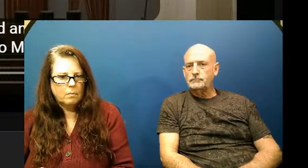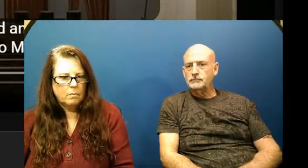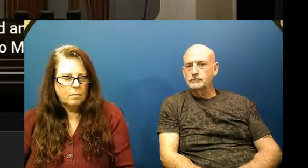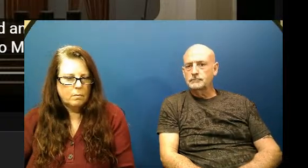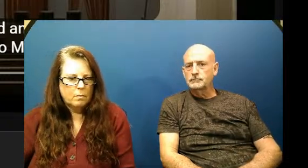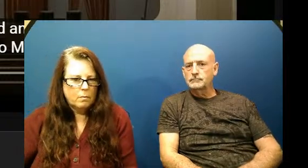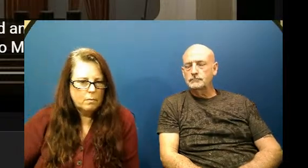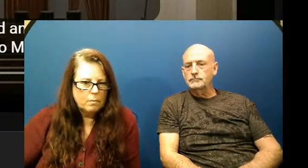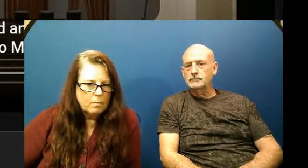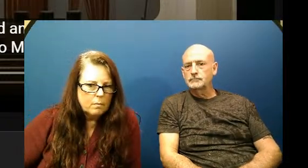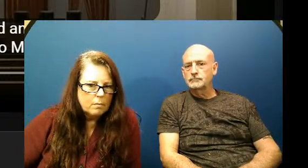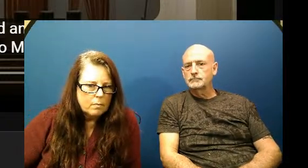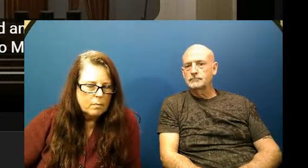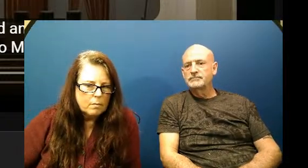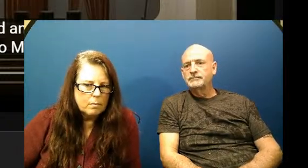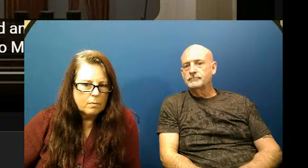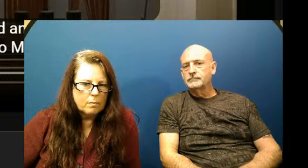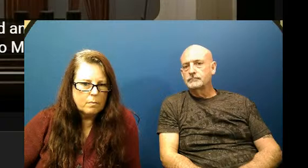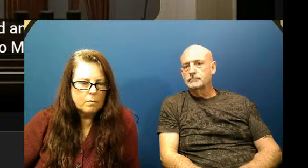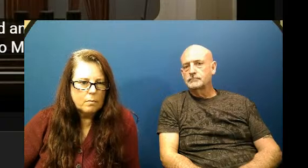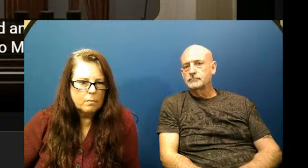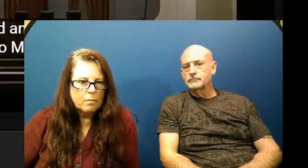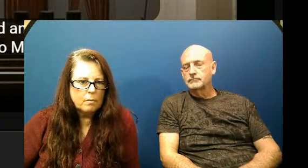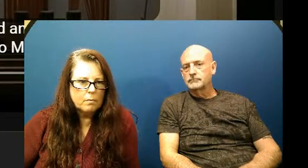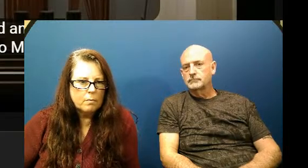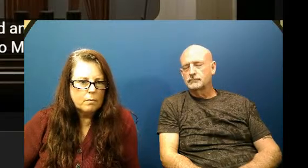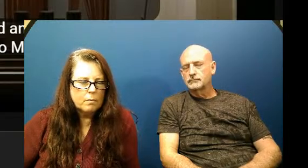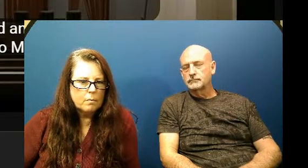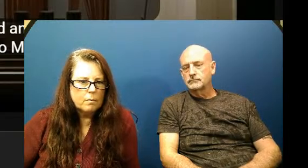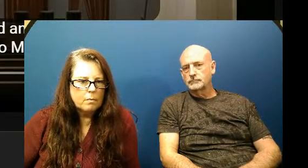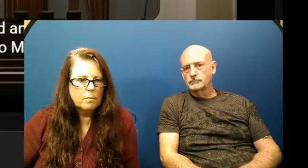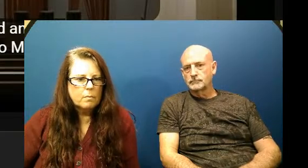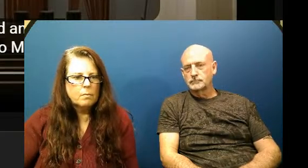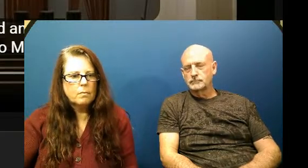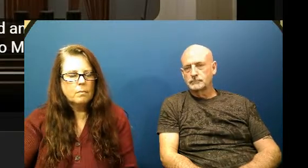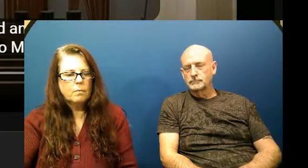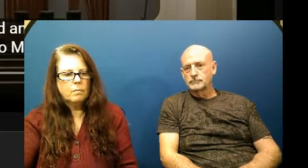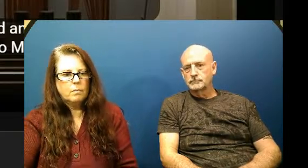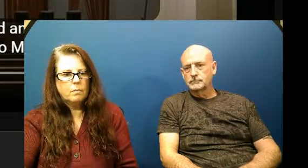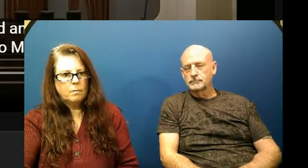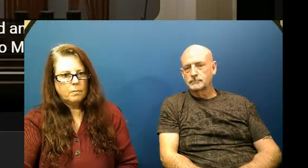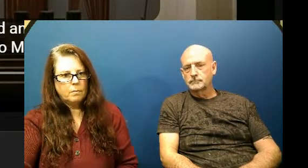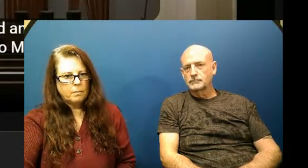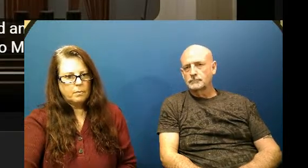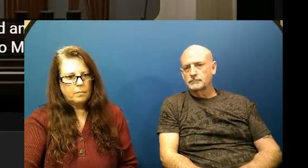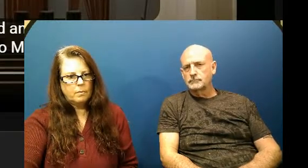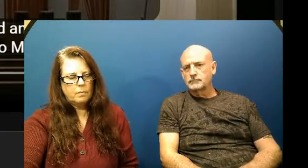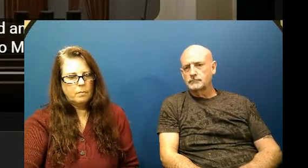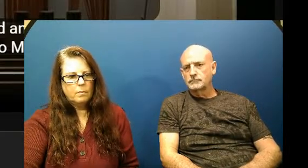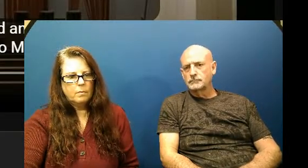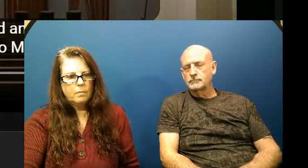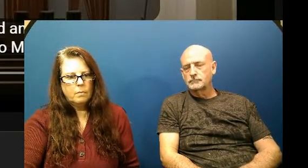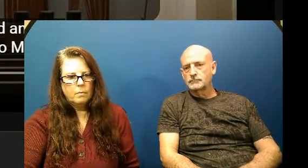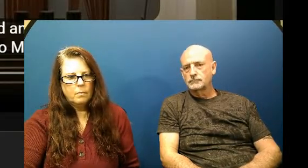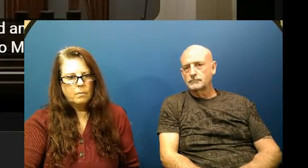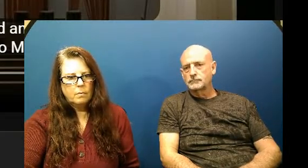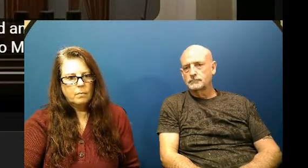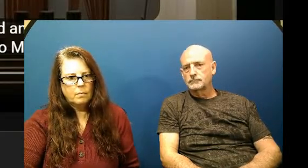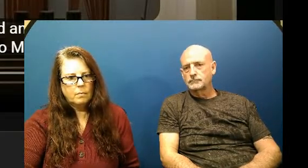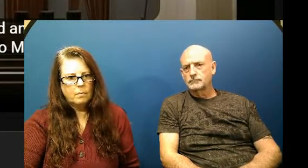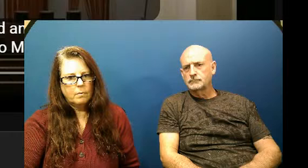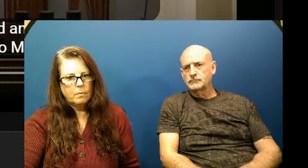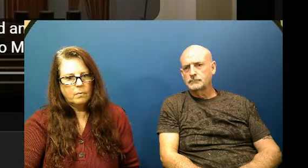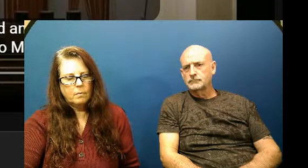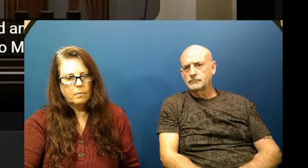media platforms that have user-generated content, except for business, product, and travel reviews. Within